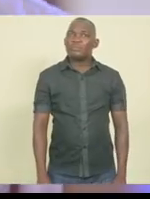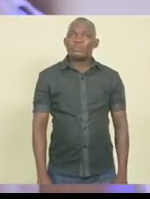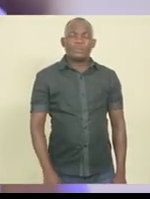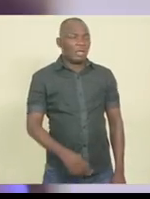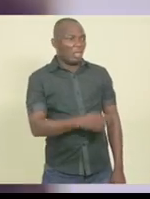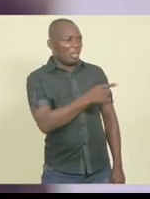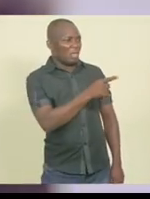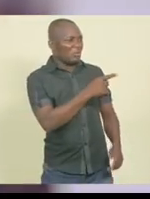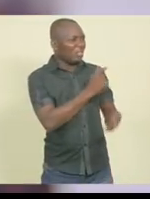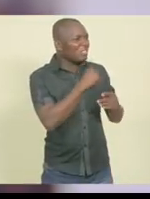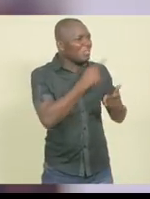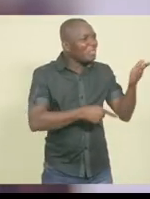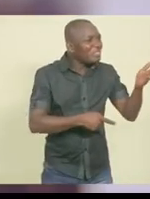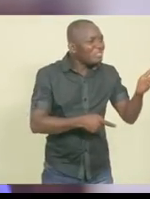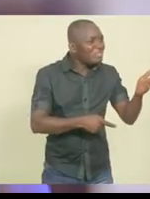What did you say?